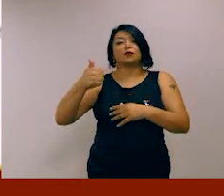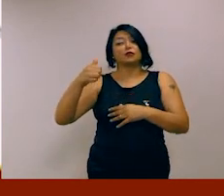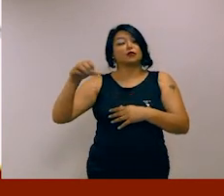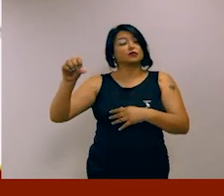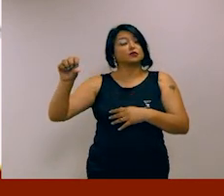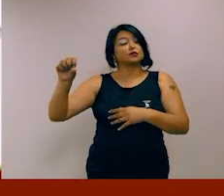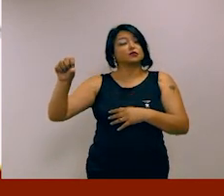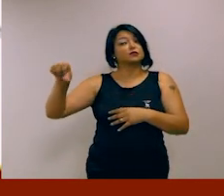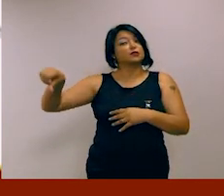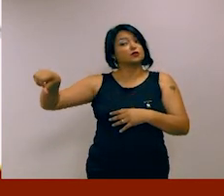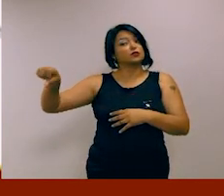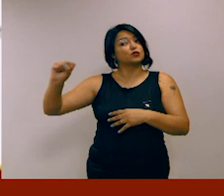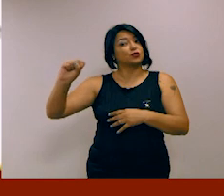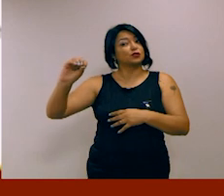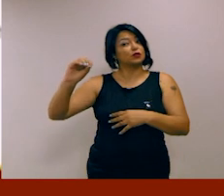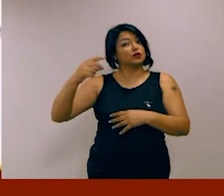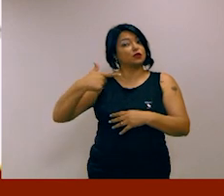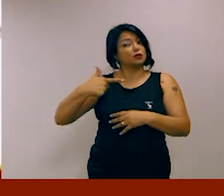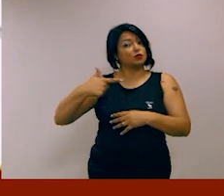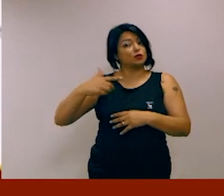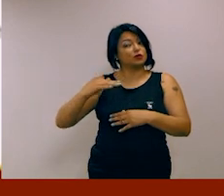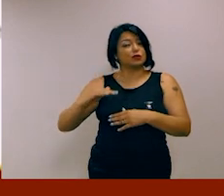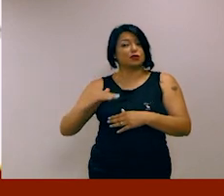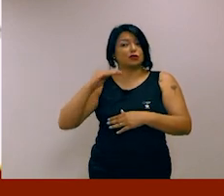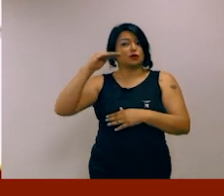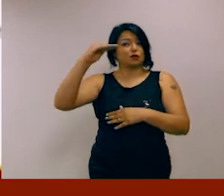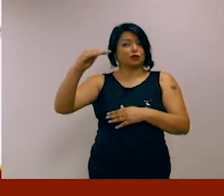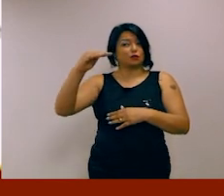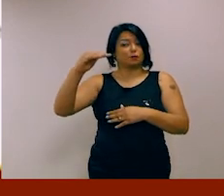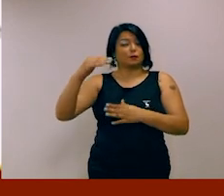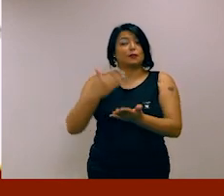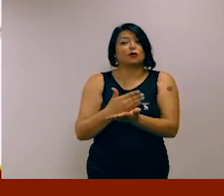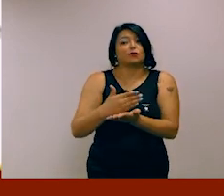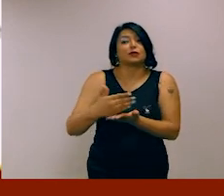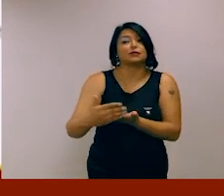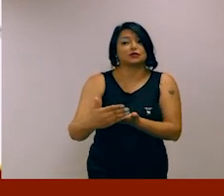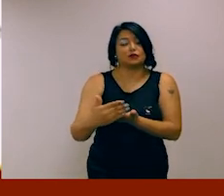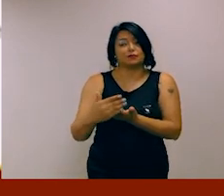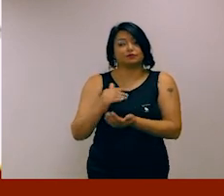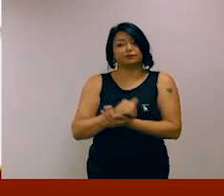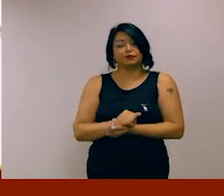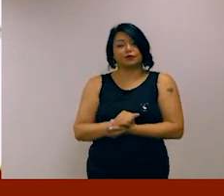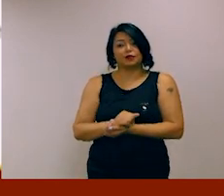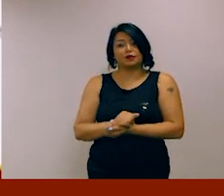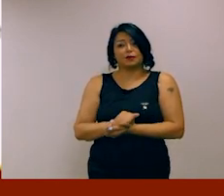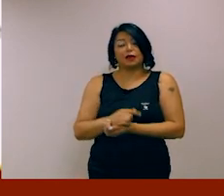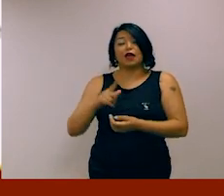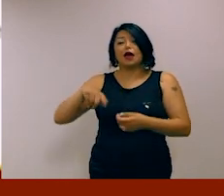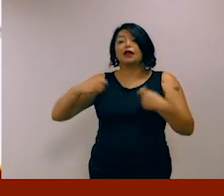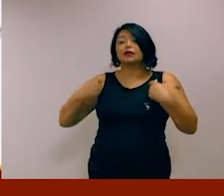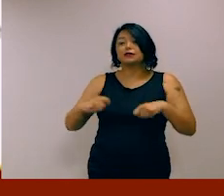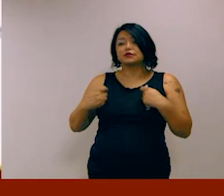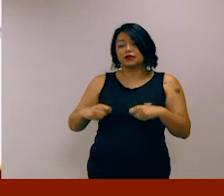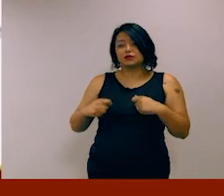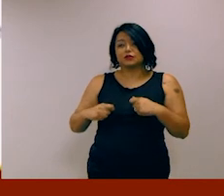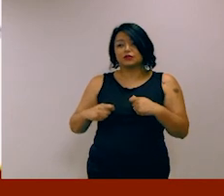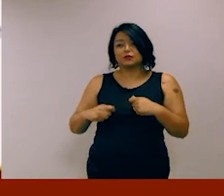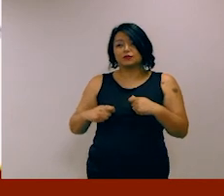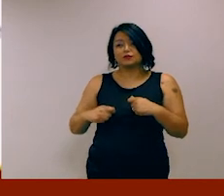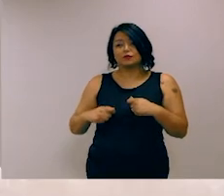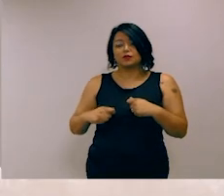many improvements. And so what are these improvements or extra